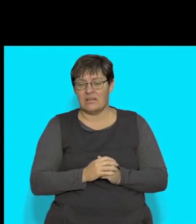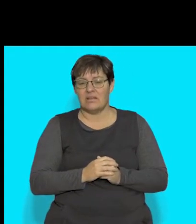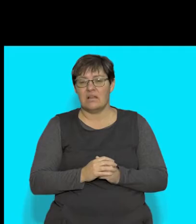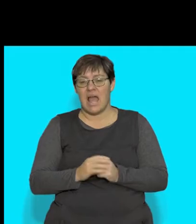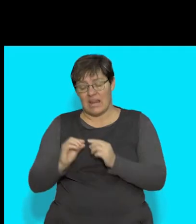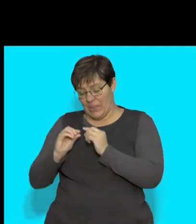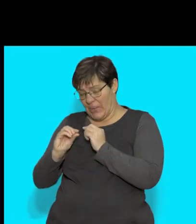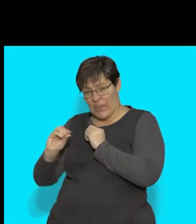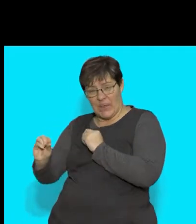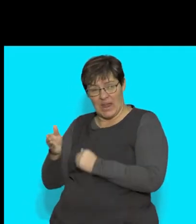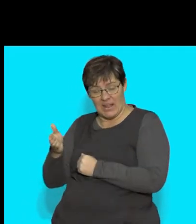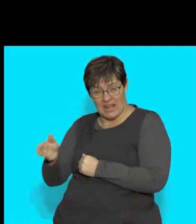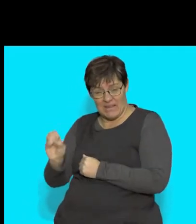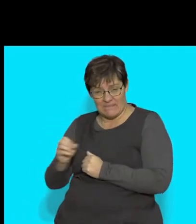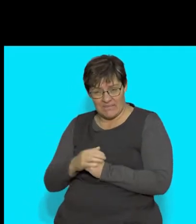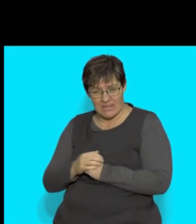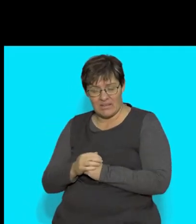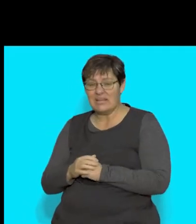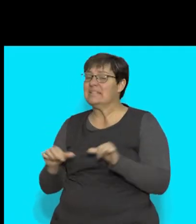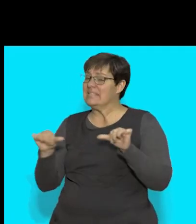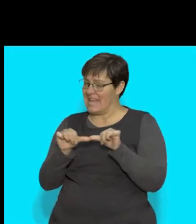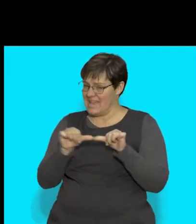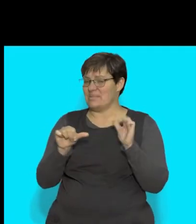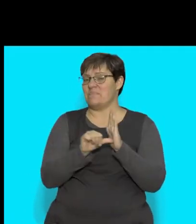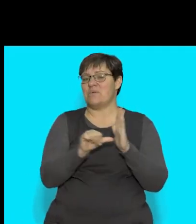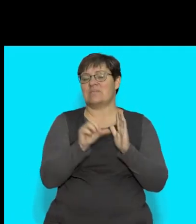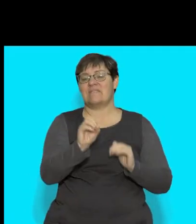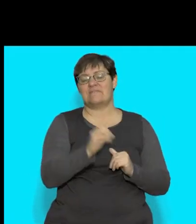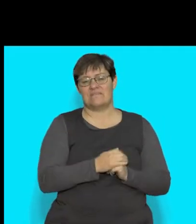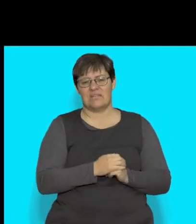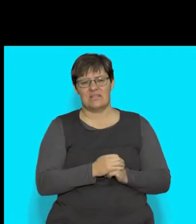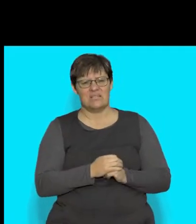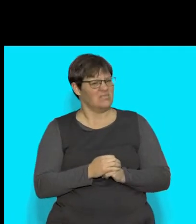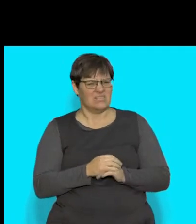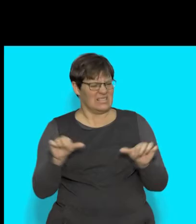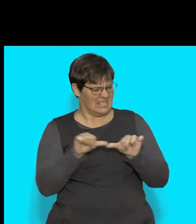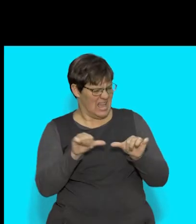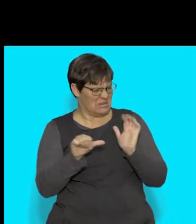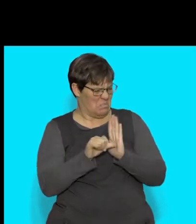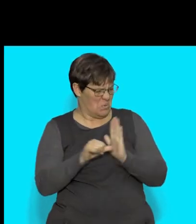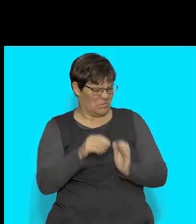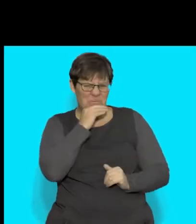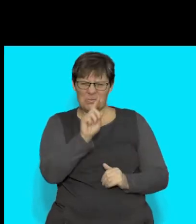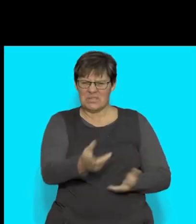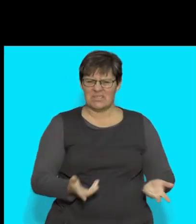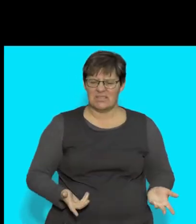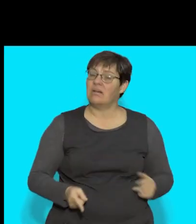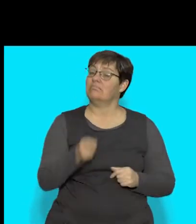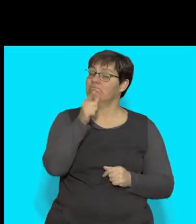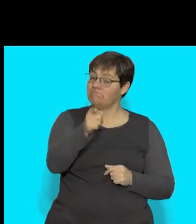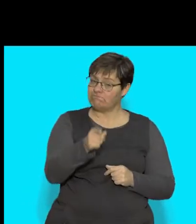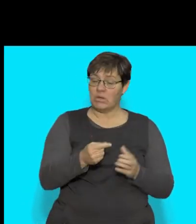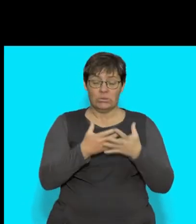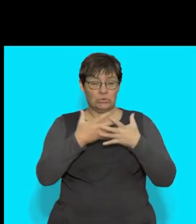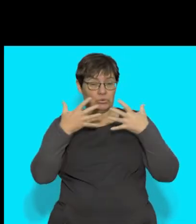very thin layer over here, size matters. What do I mean by size matters?